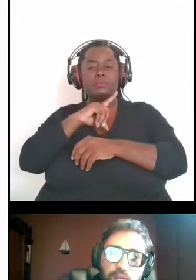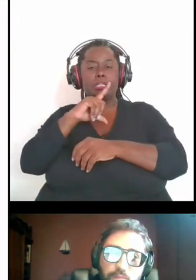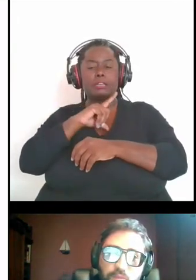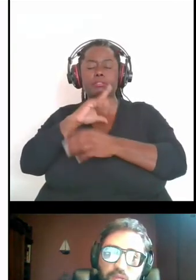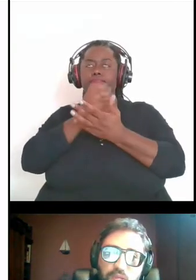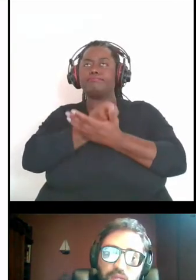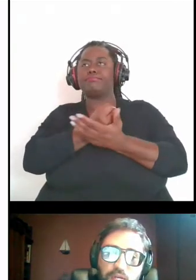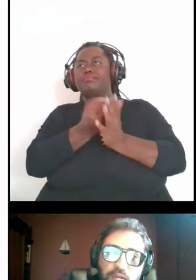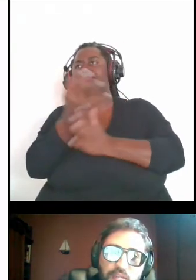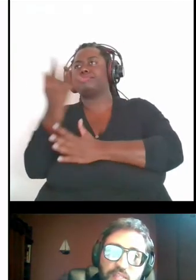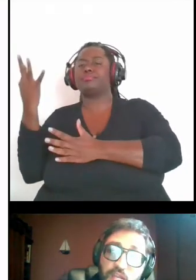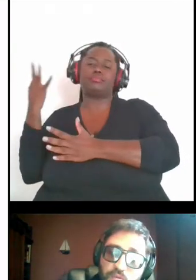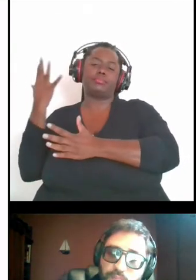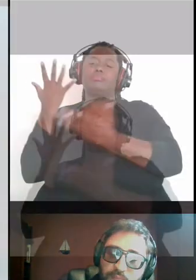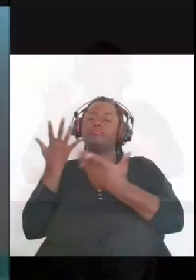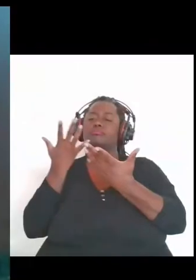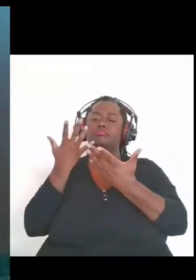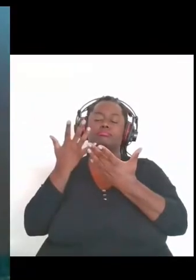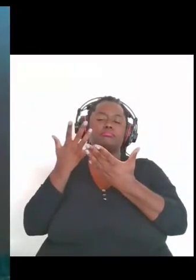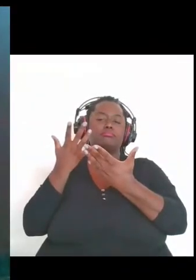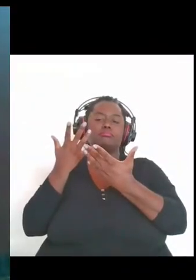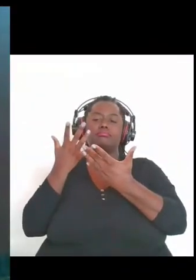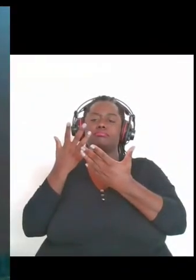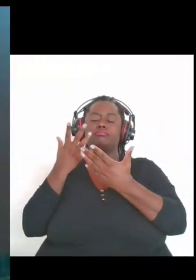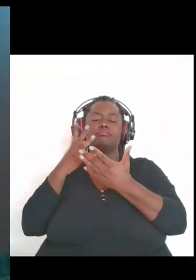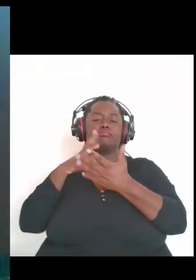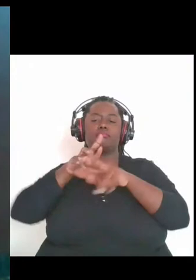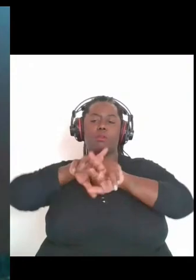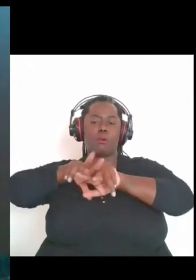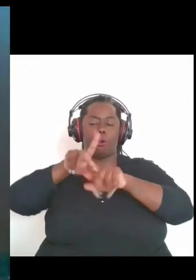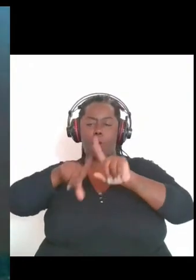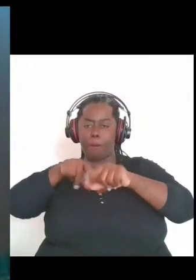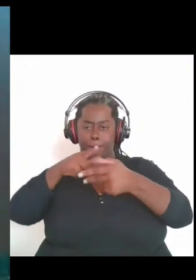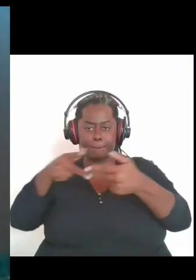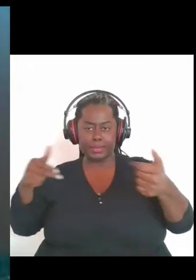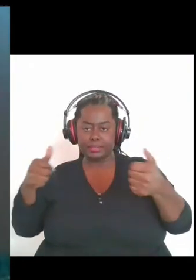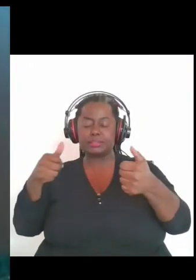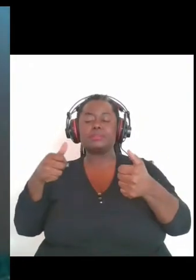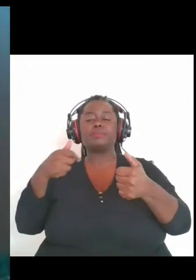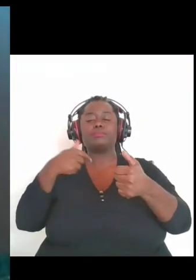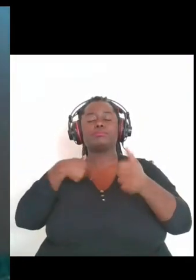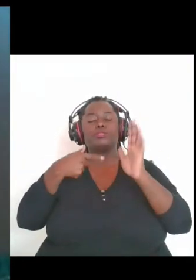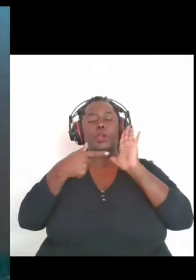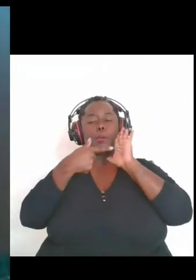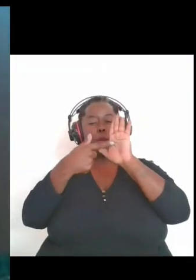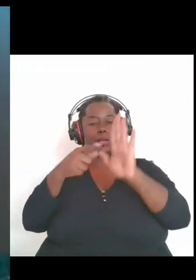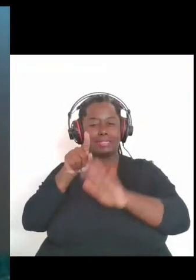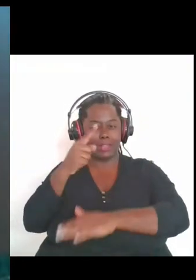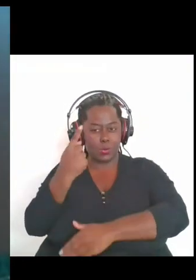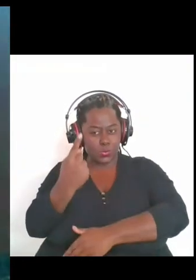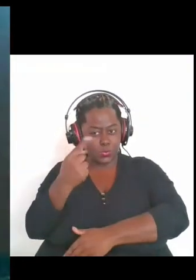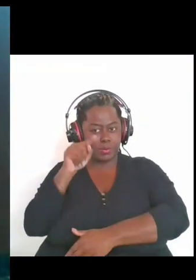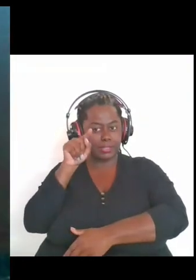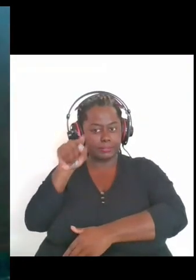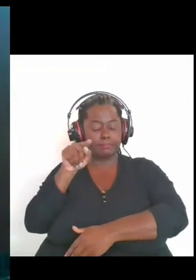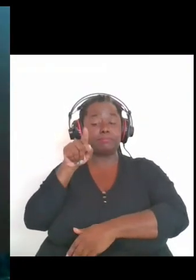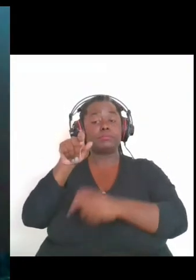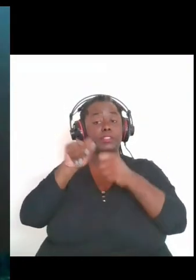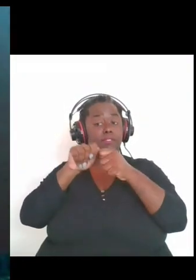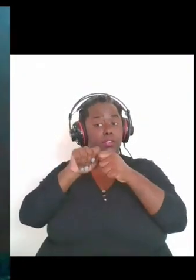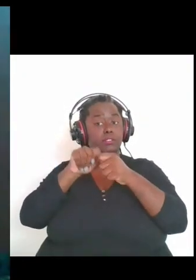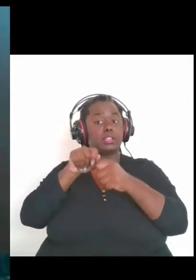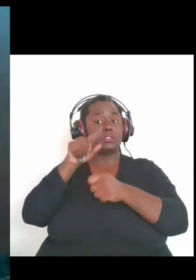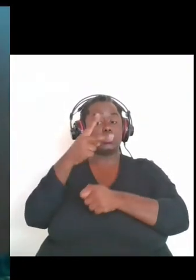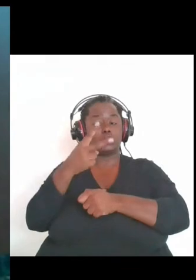research there were a lot of activations that stem from there one of them is shown on the screen